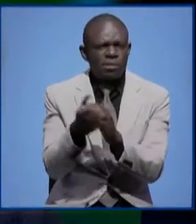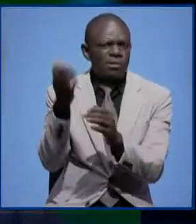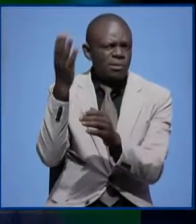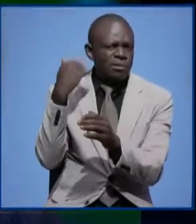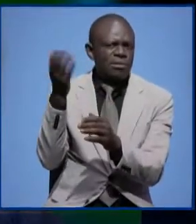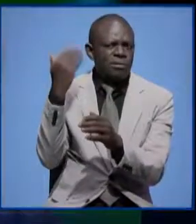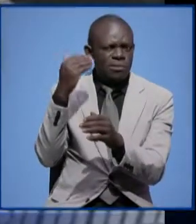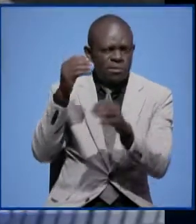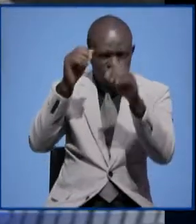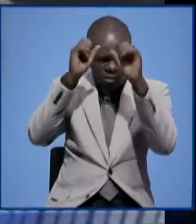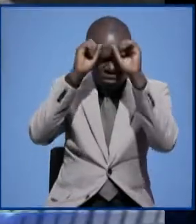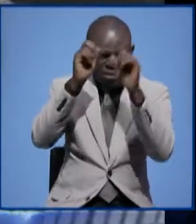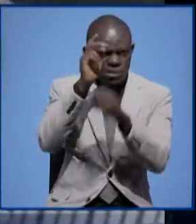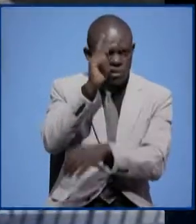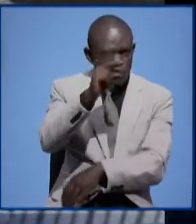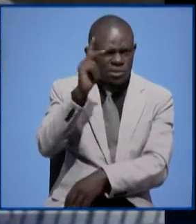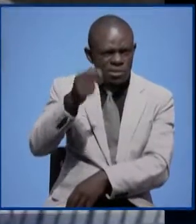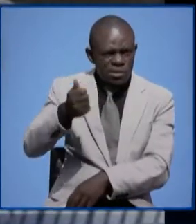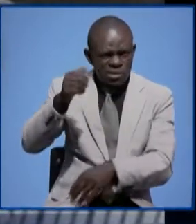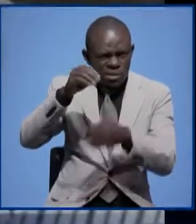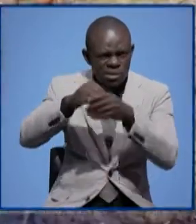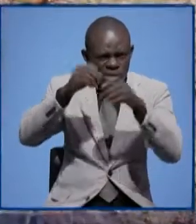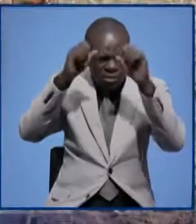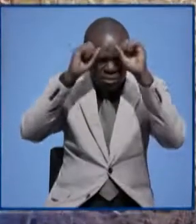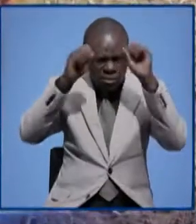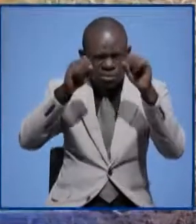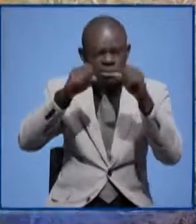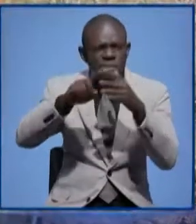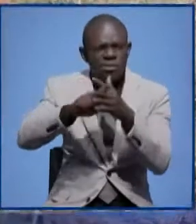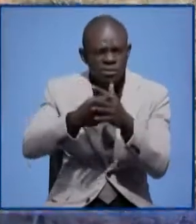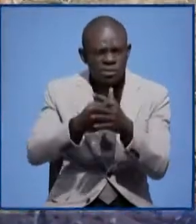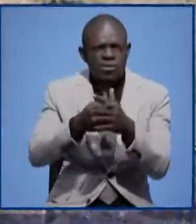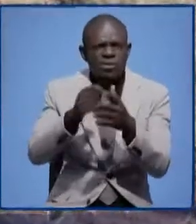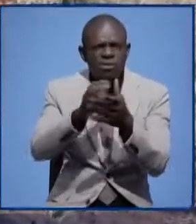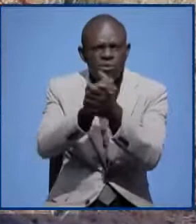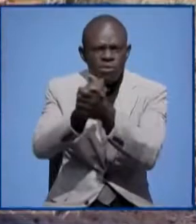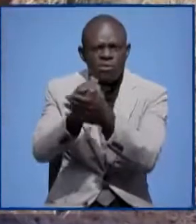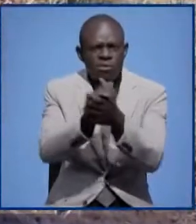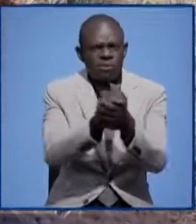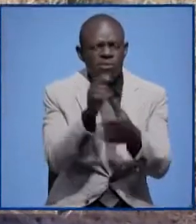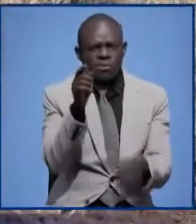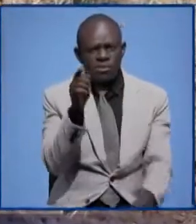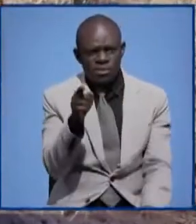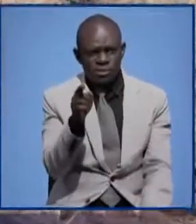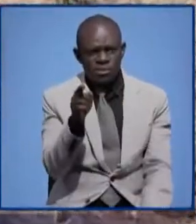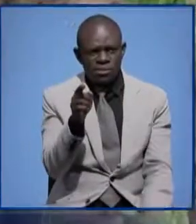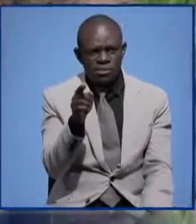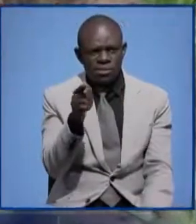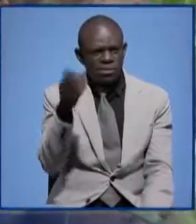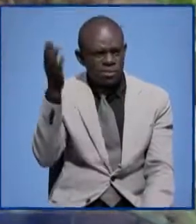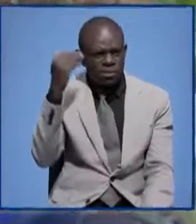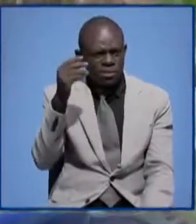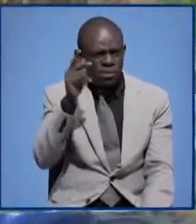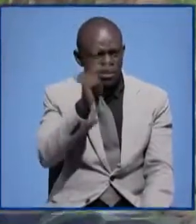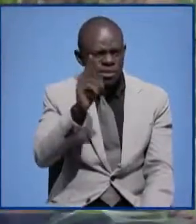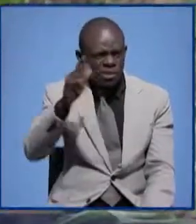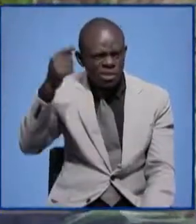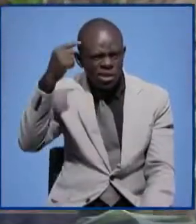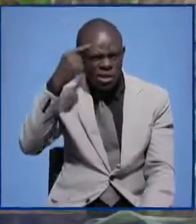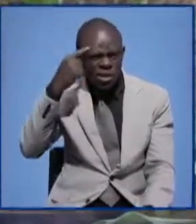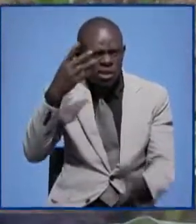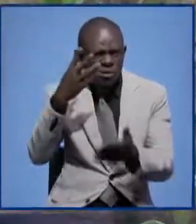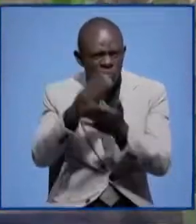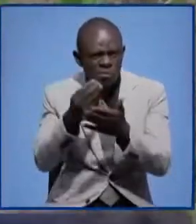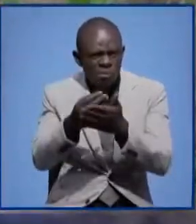Kaunda's time. Dr. Kaunda's government then invested a lot of money into this sector, and the idea was to